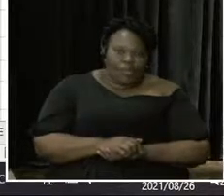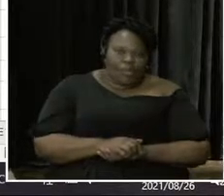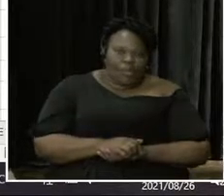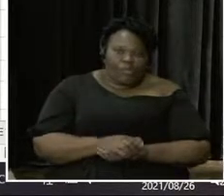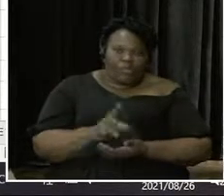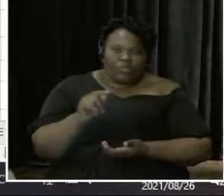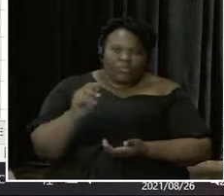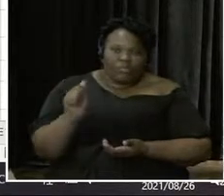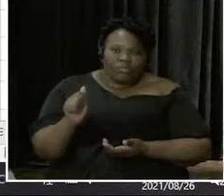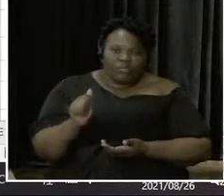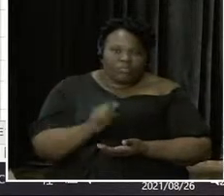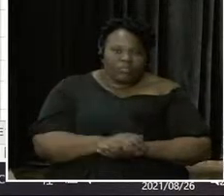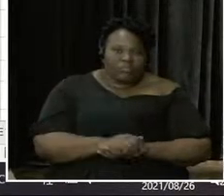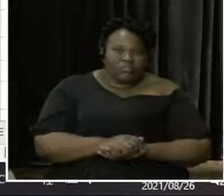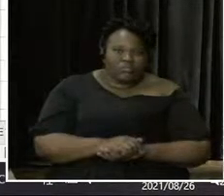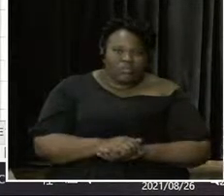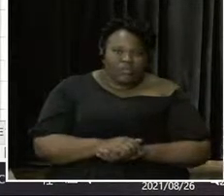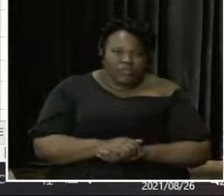TA.